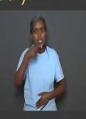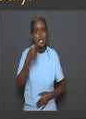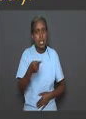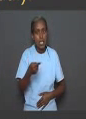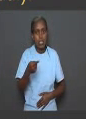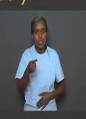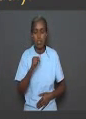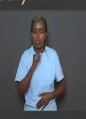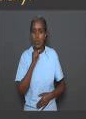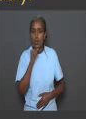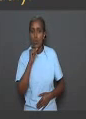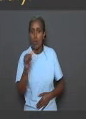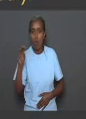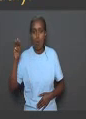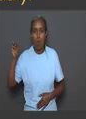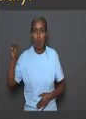is no mode.